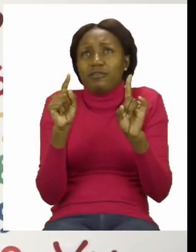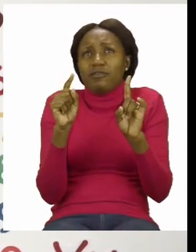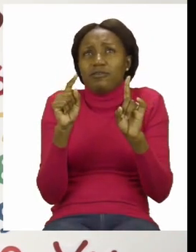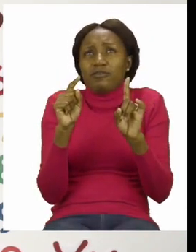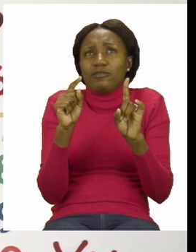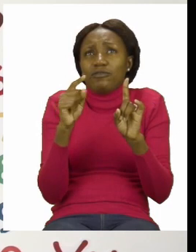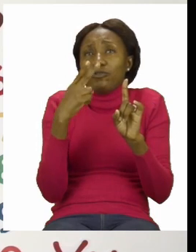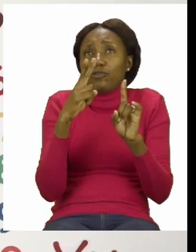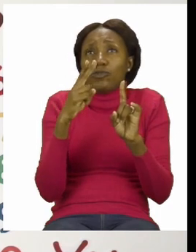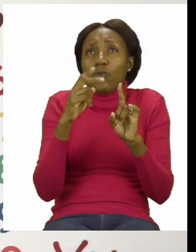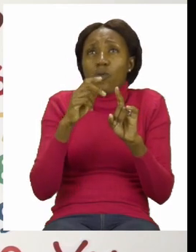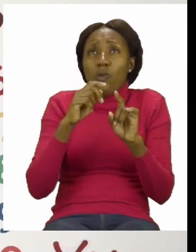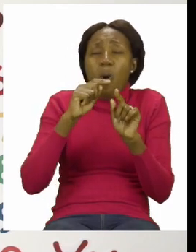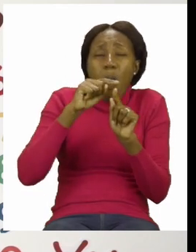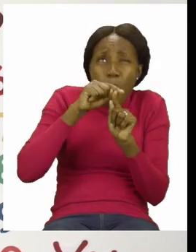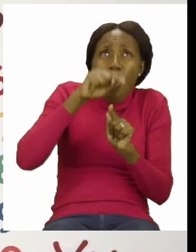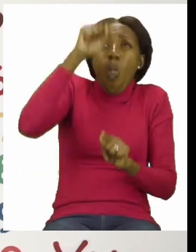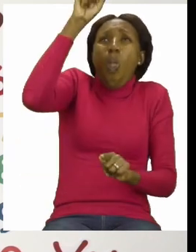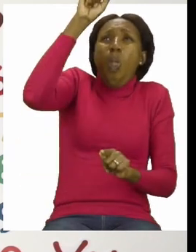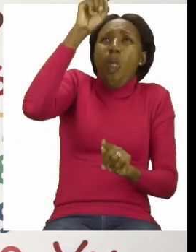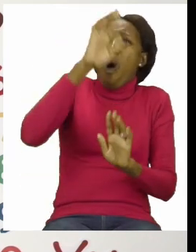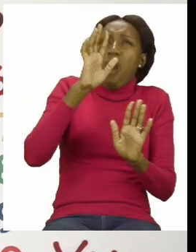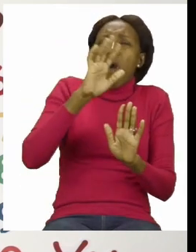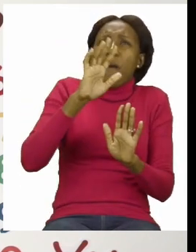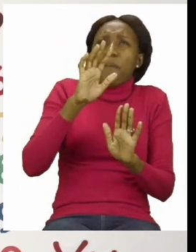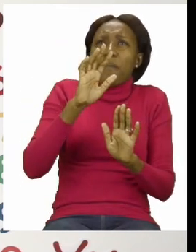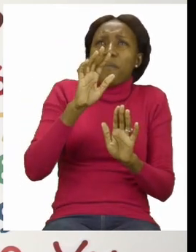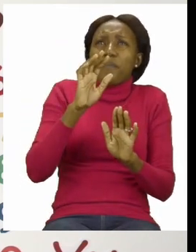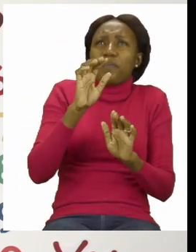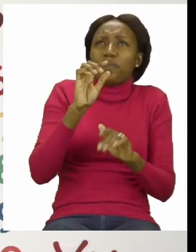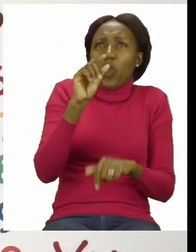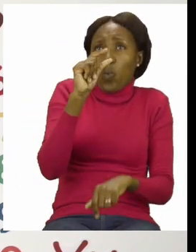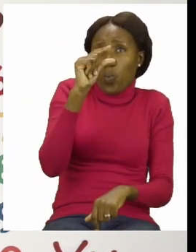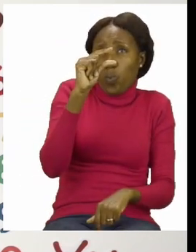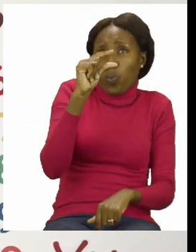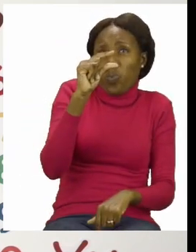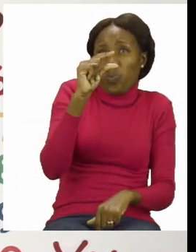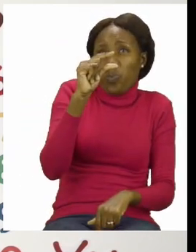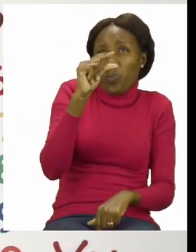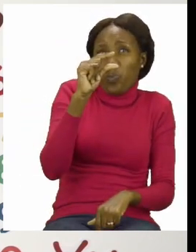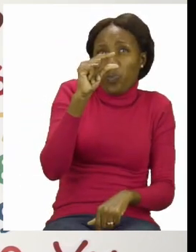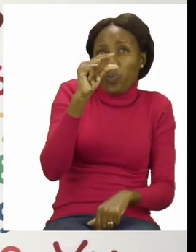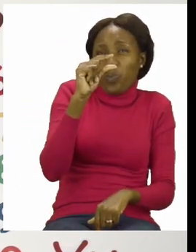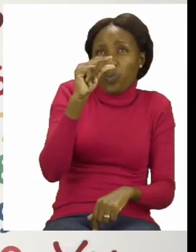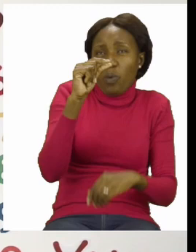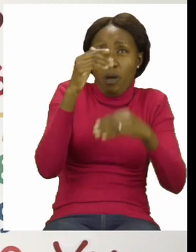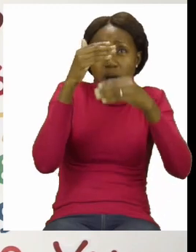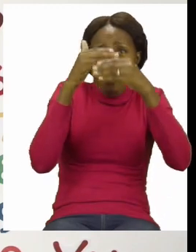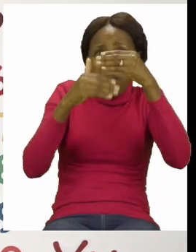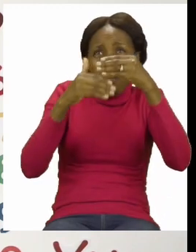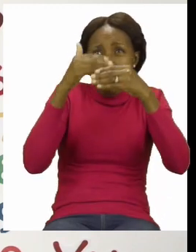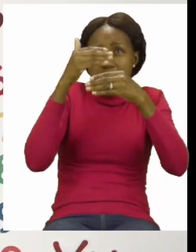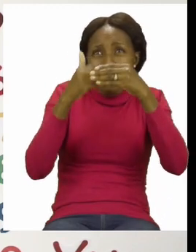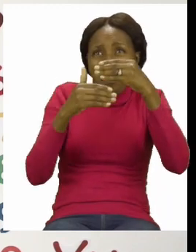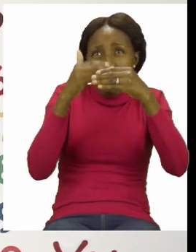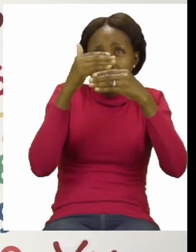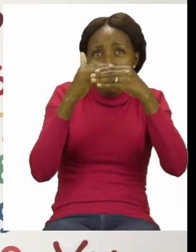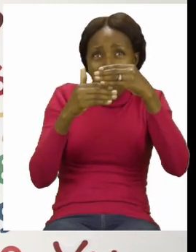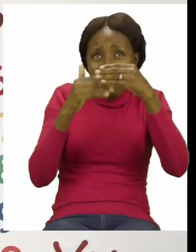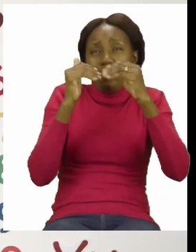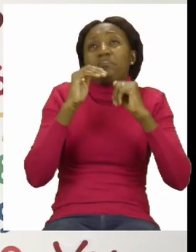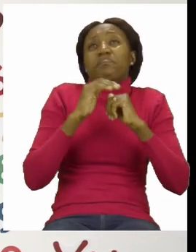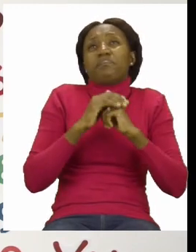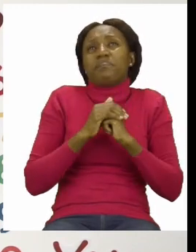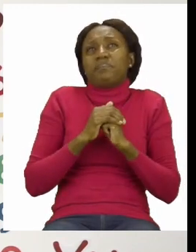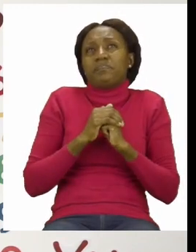at the top of the line. Instead, it starts in between the dotted